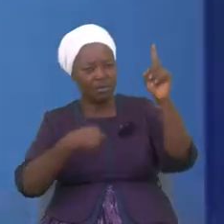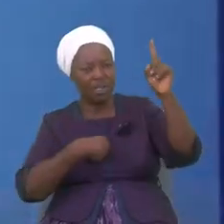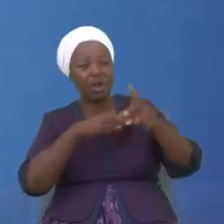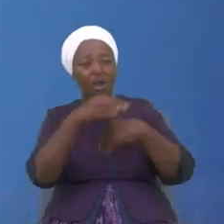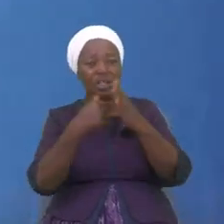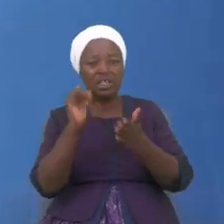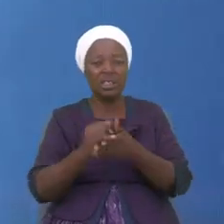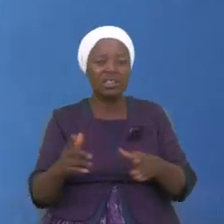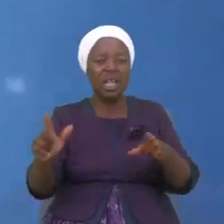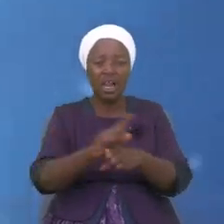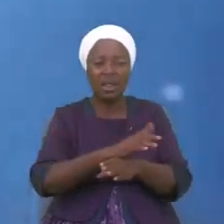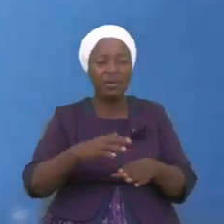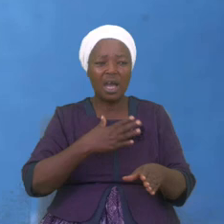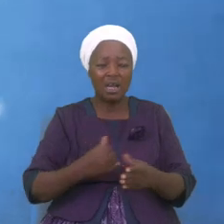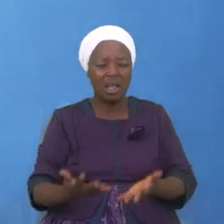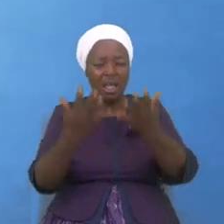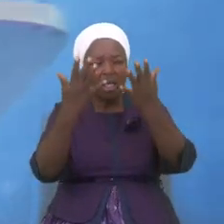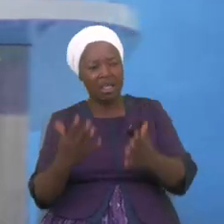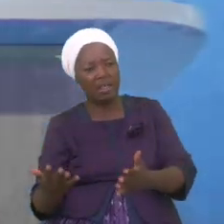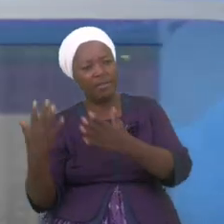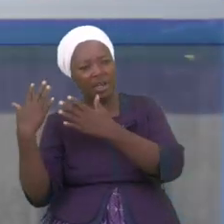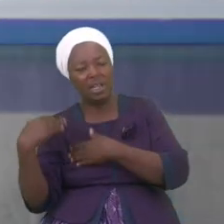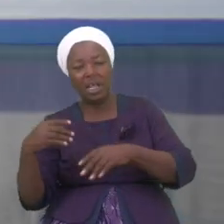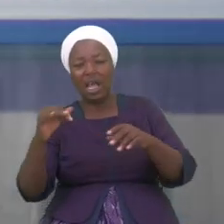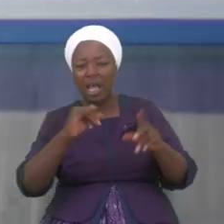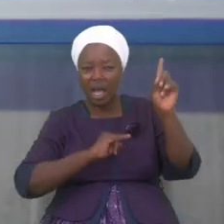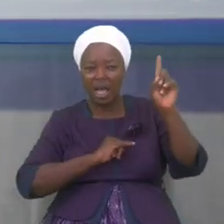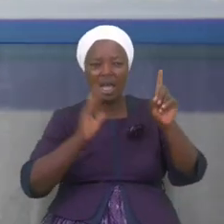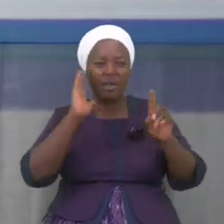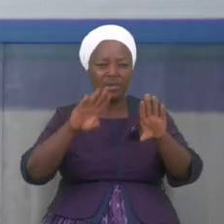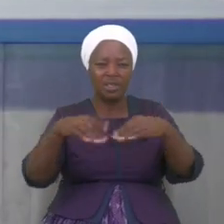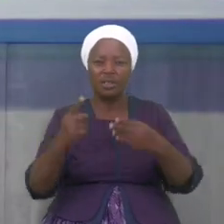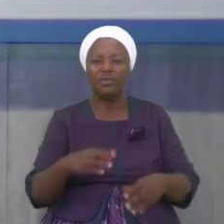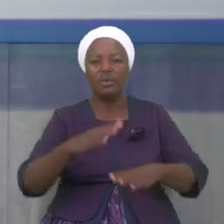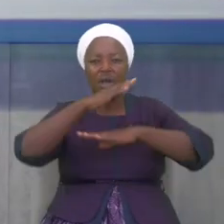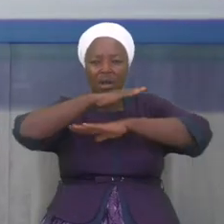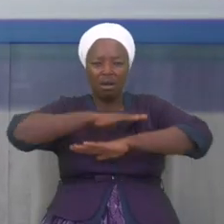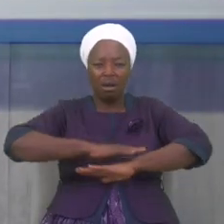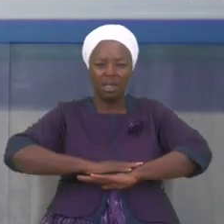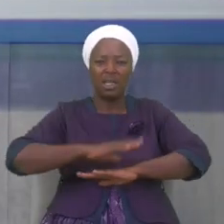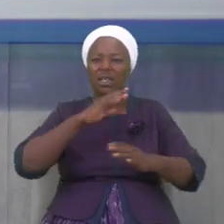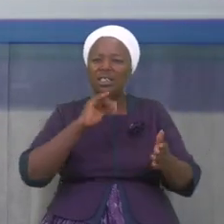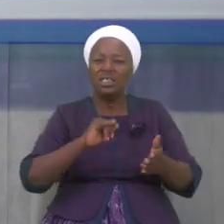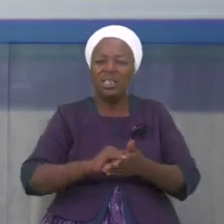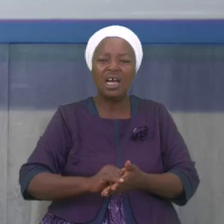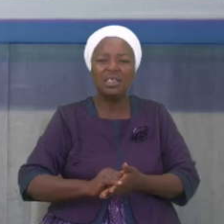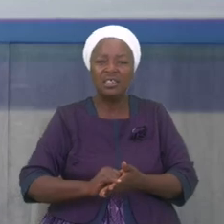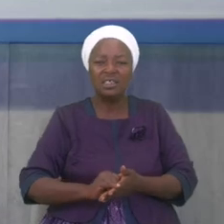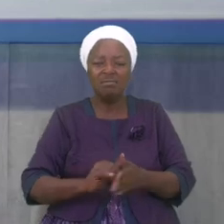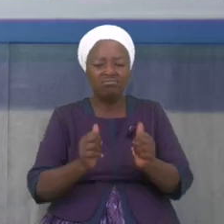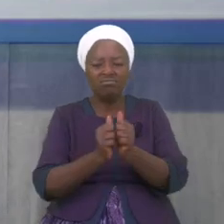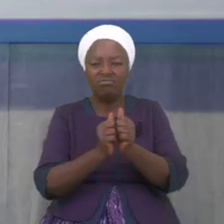laden, and I will give you rest. The restlessness in our brain,